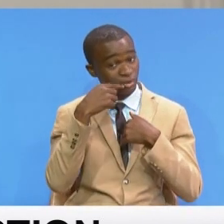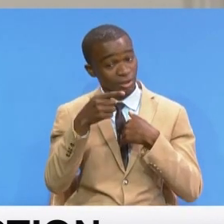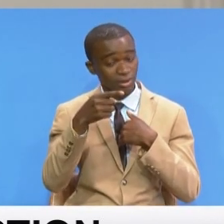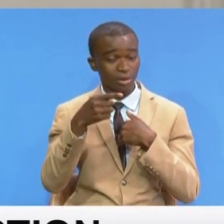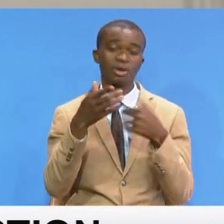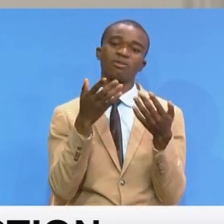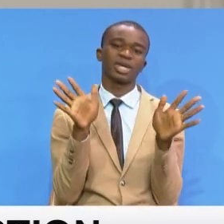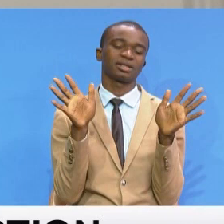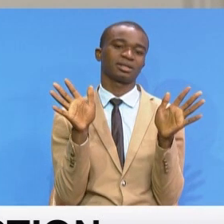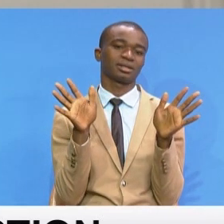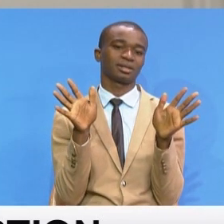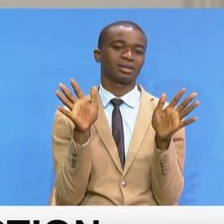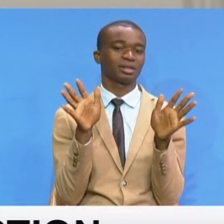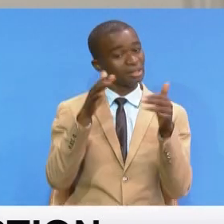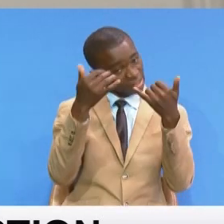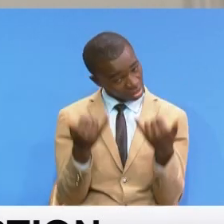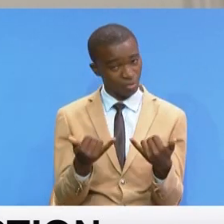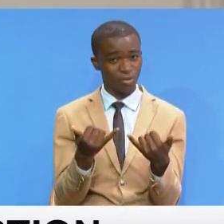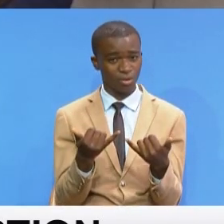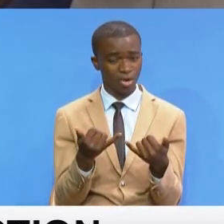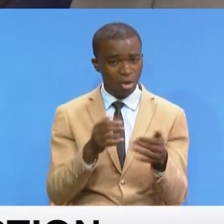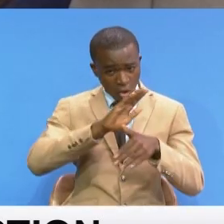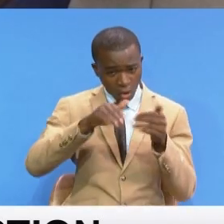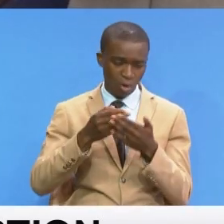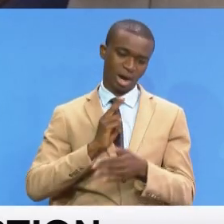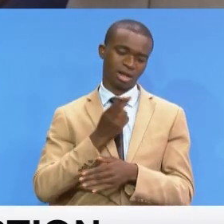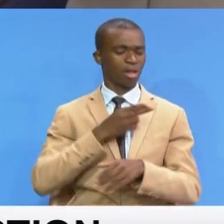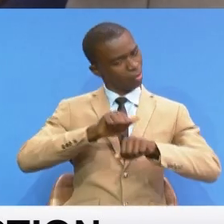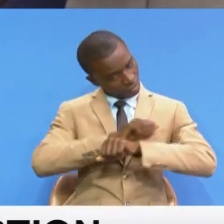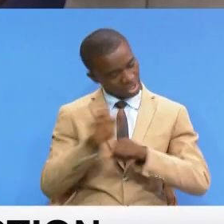Your Excellency, all of us are affected.